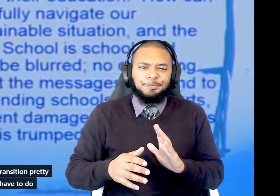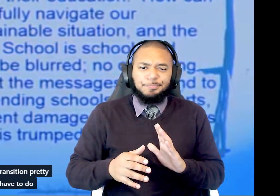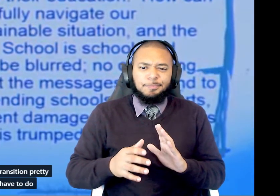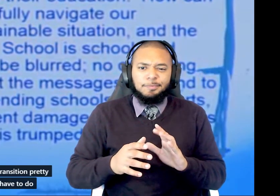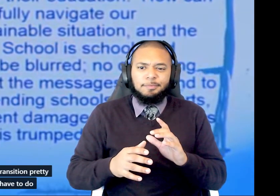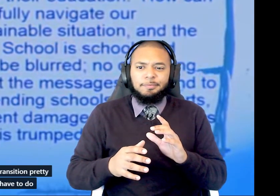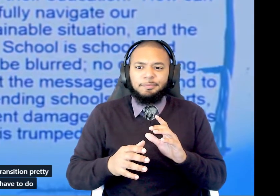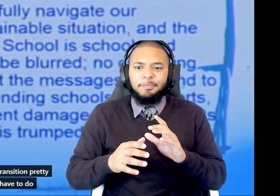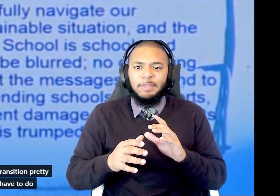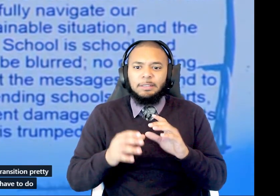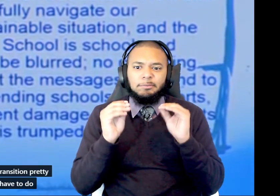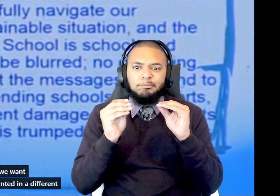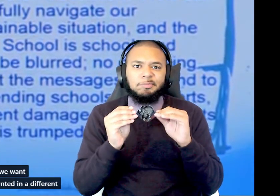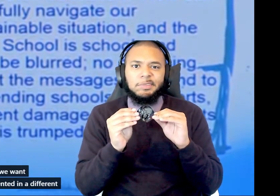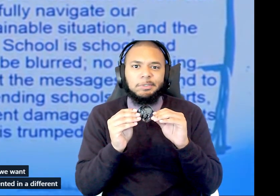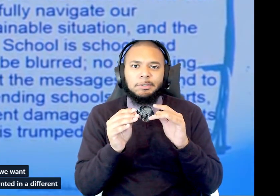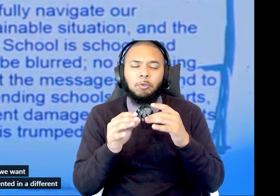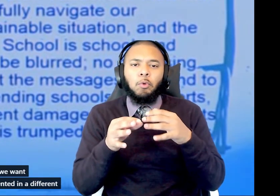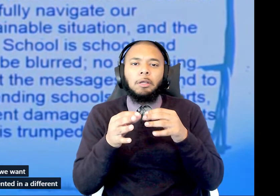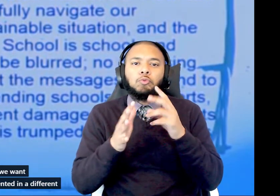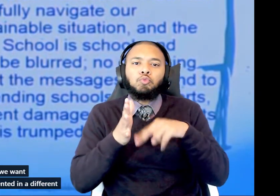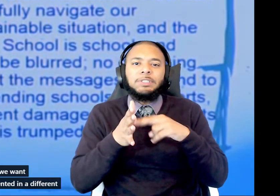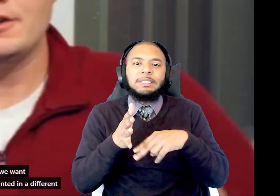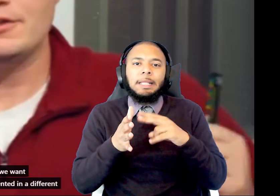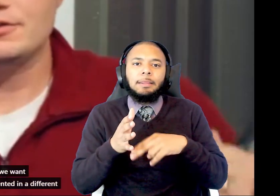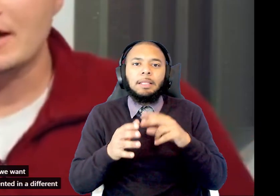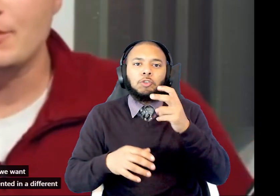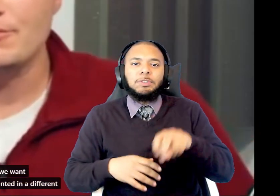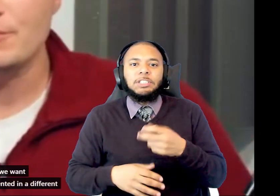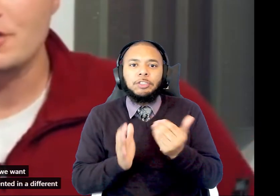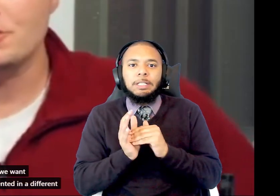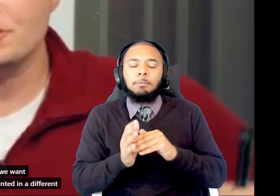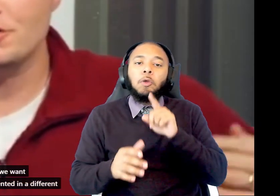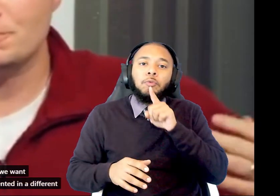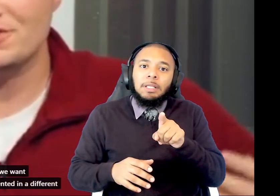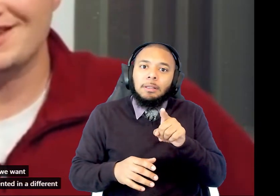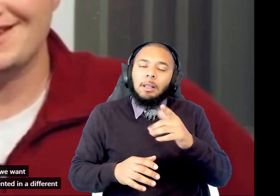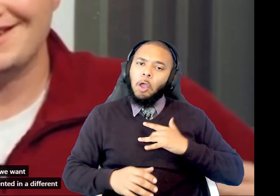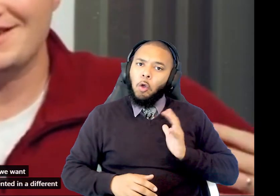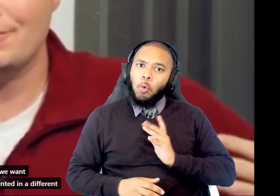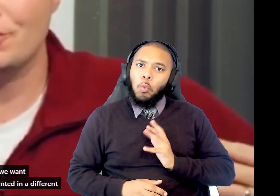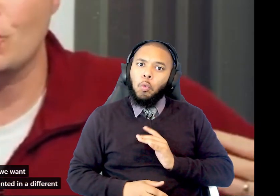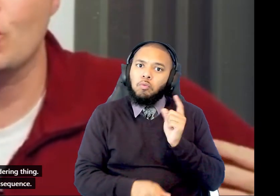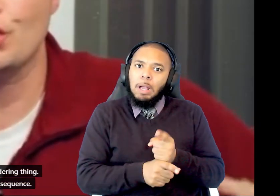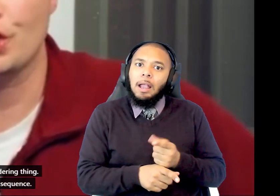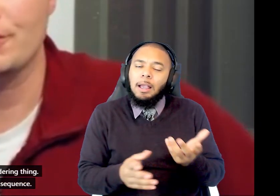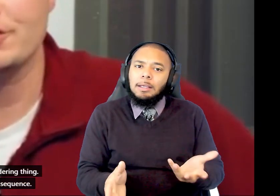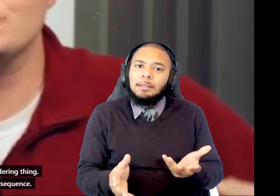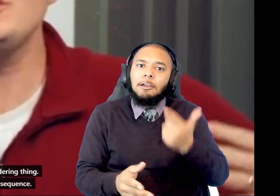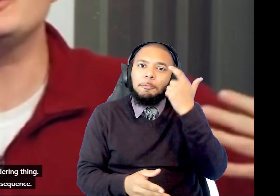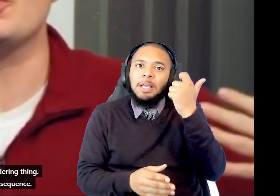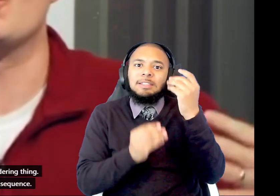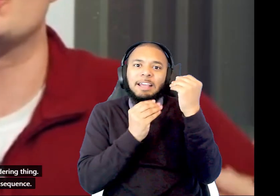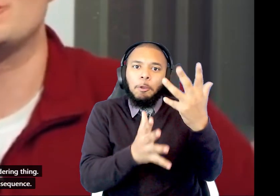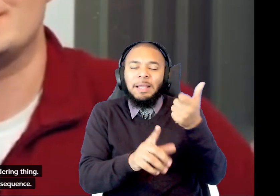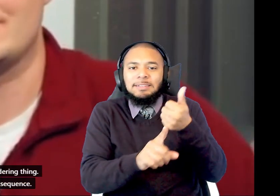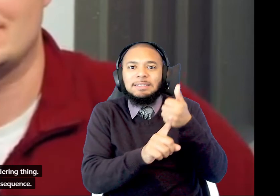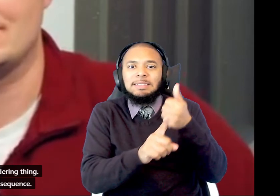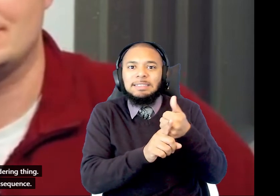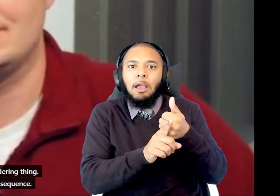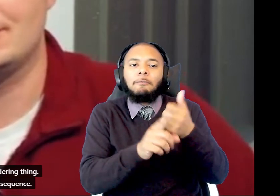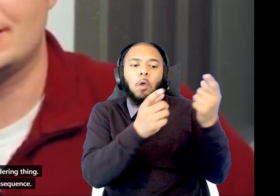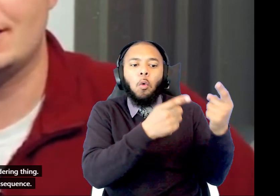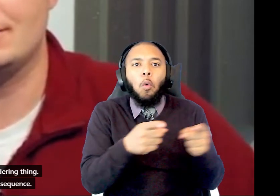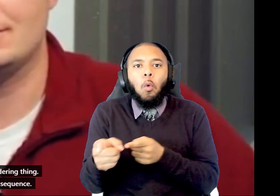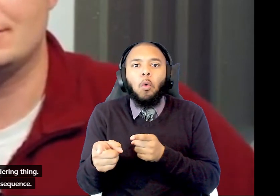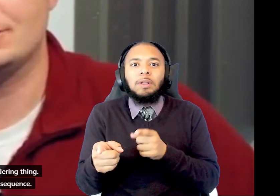transition. Pretty neat, huh? All we have to do is reorganize it if we want. Same information, just presented in a different order. It's really an ordering